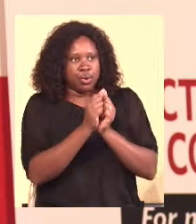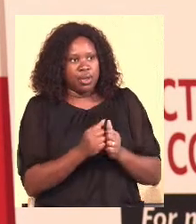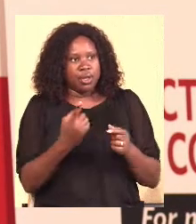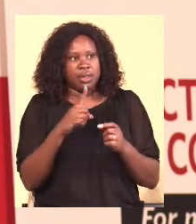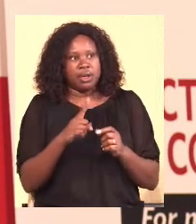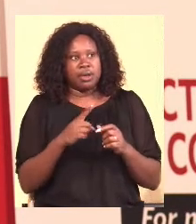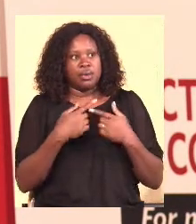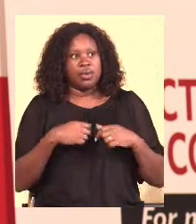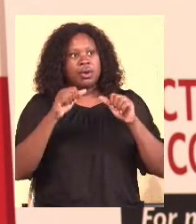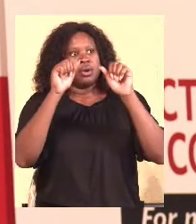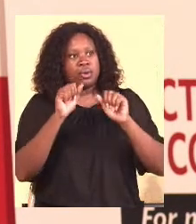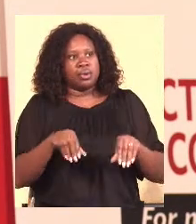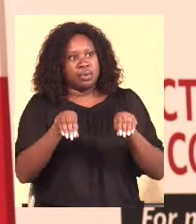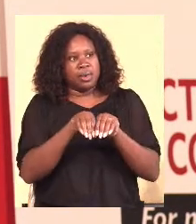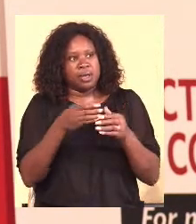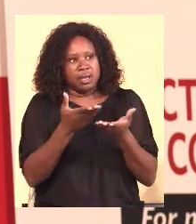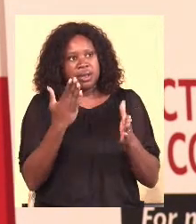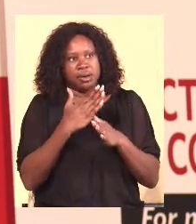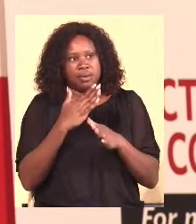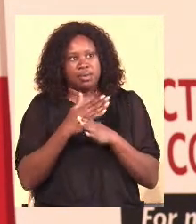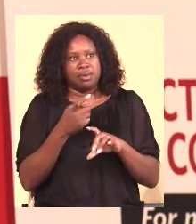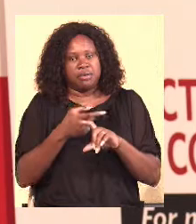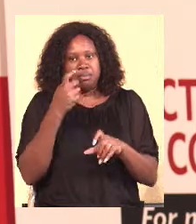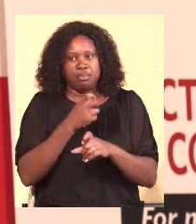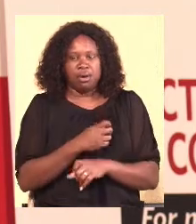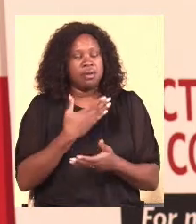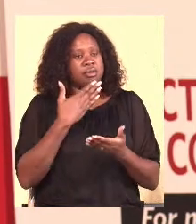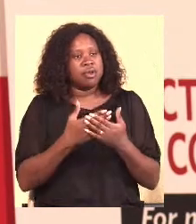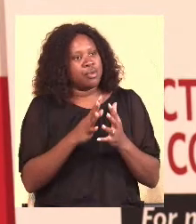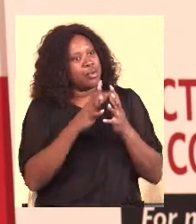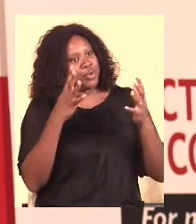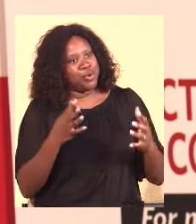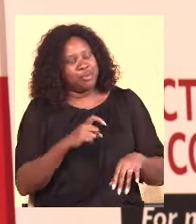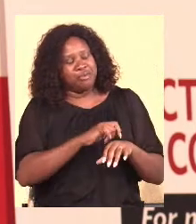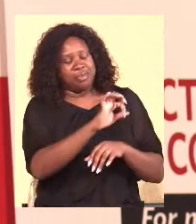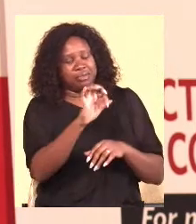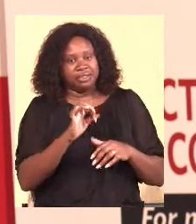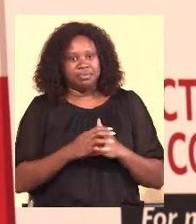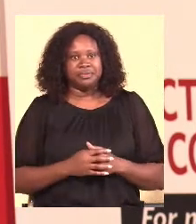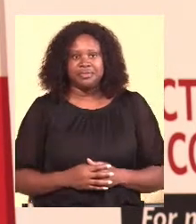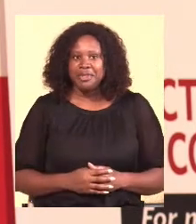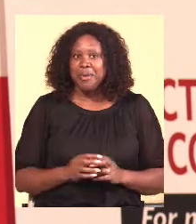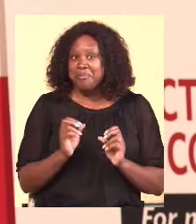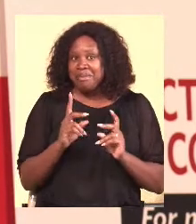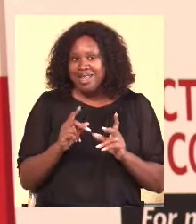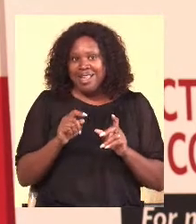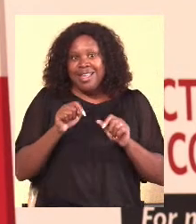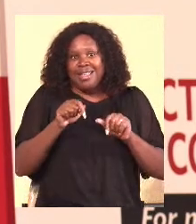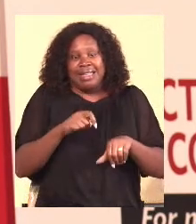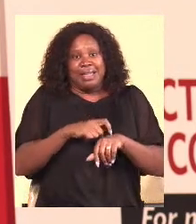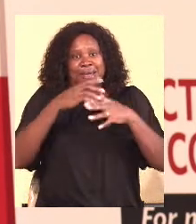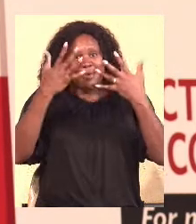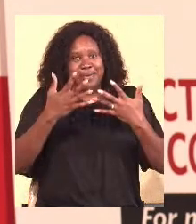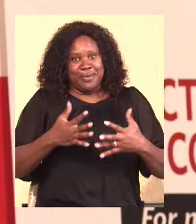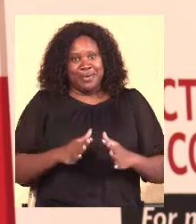that we're able to make this work during these very difficult times. Thank you very much for your time. Well, ladies and gentlemen, that's all the time we had